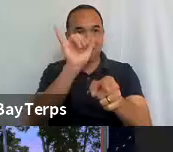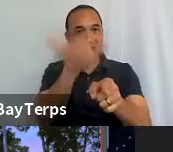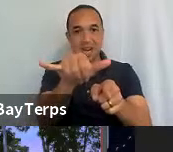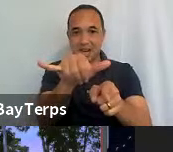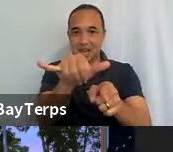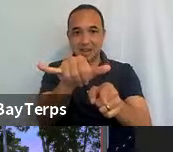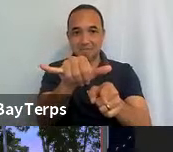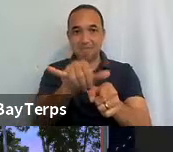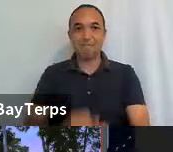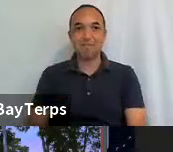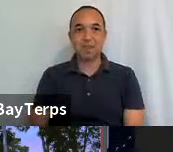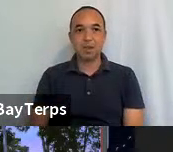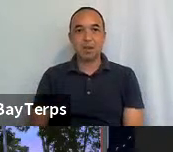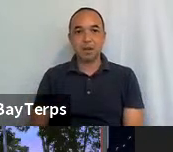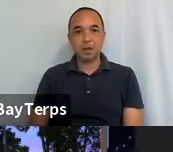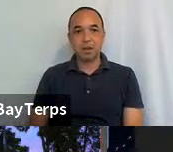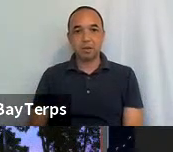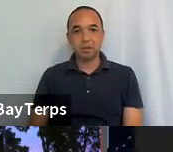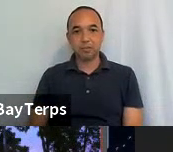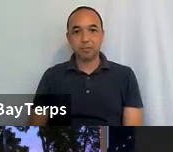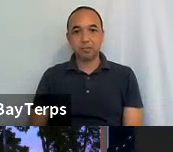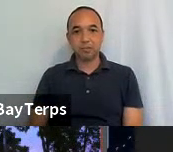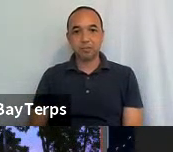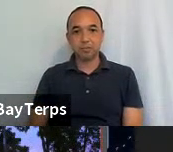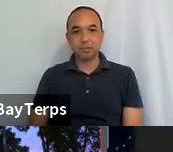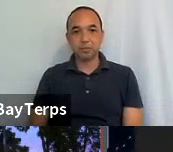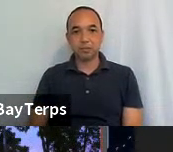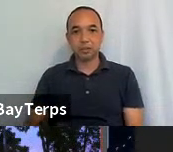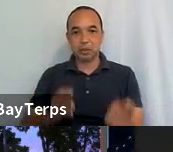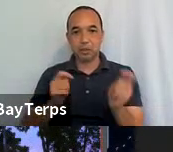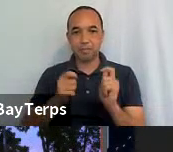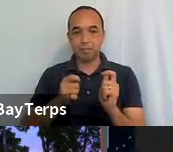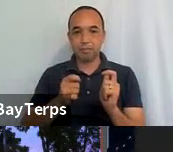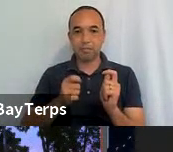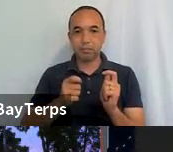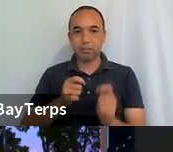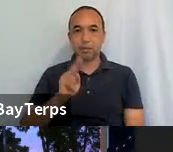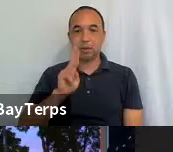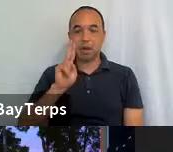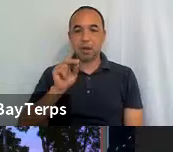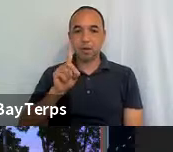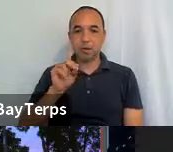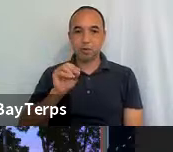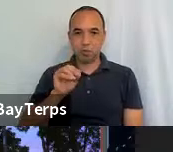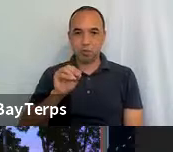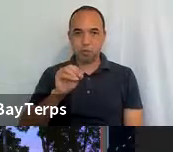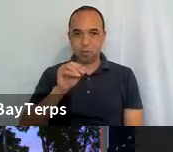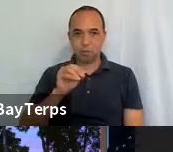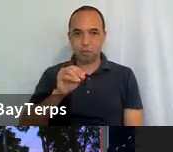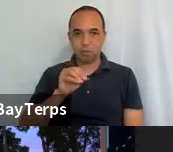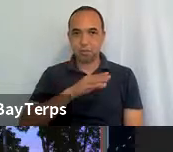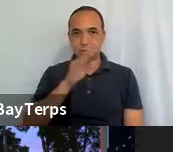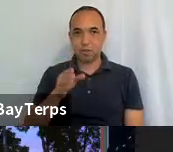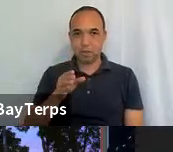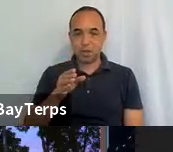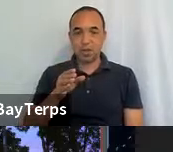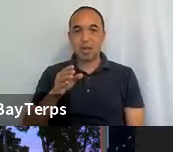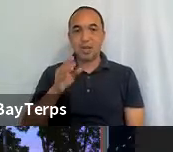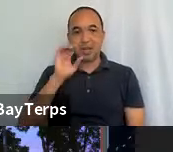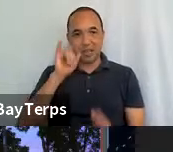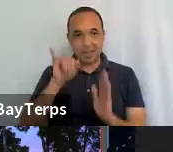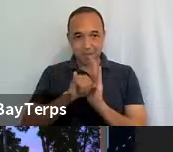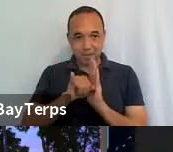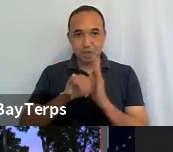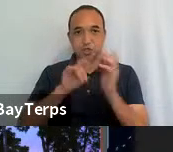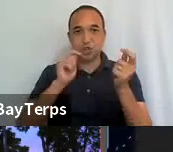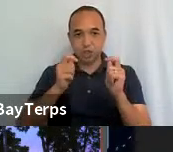edit, undo levels. Another way to do this is to go into image, adjustment, brightness,